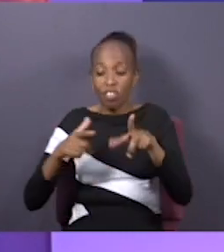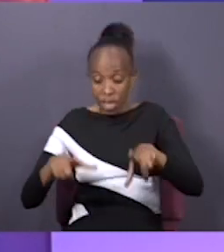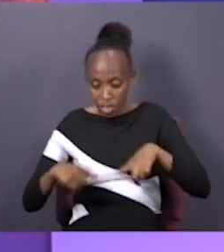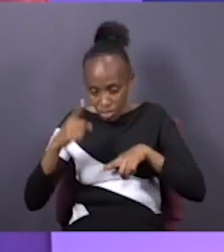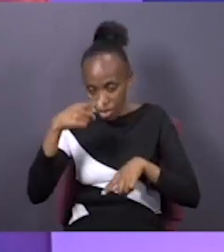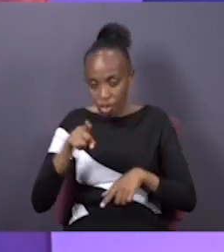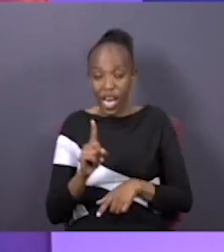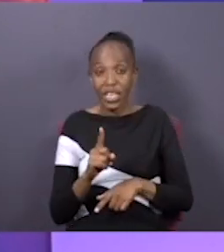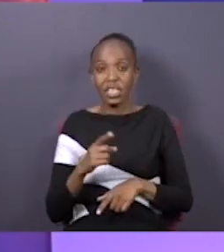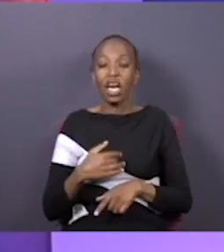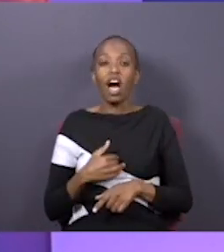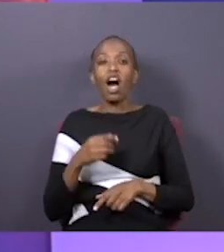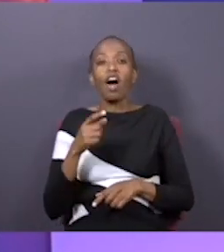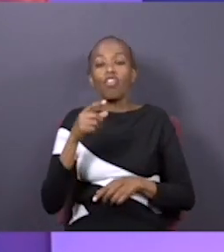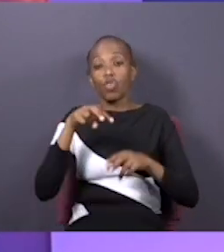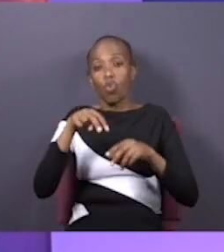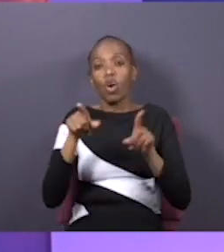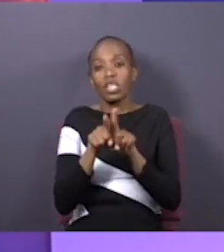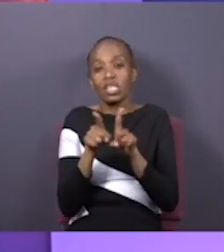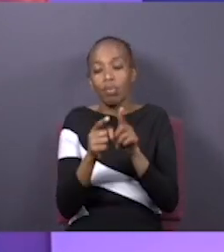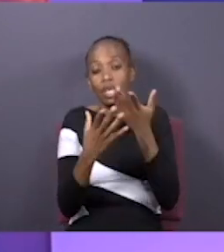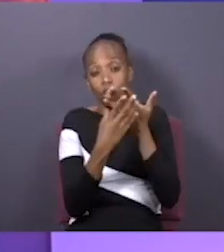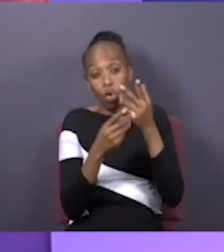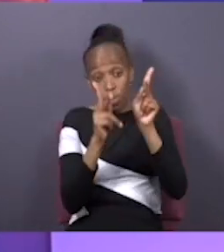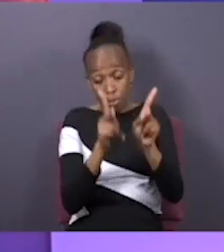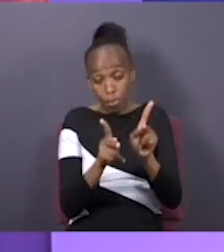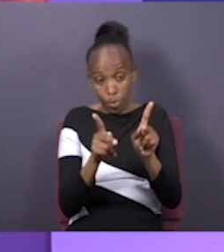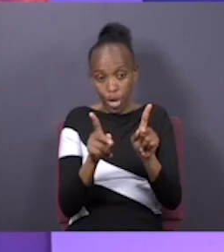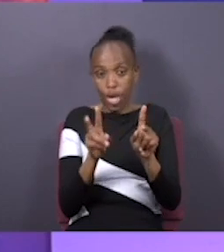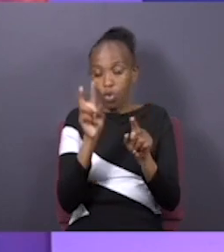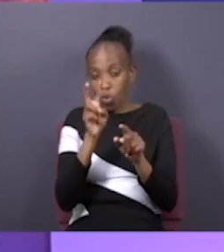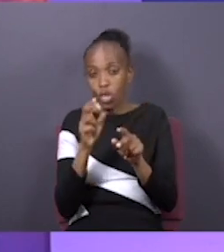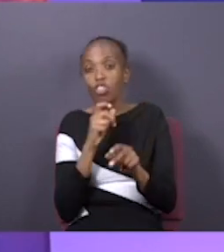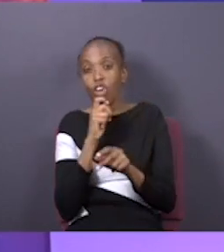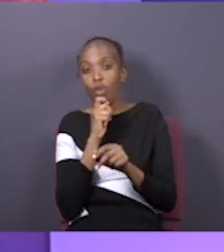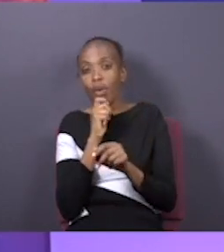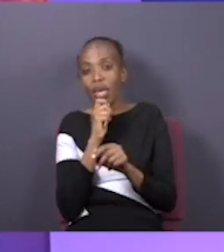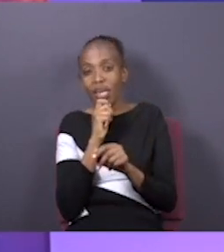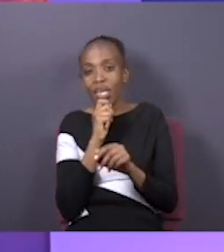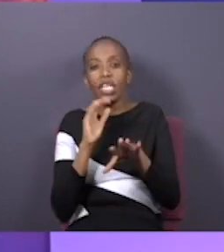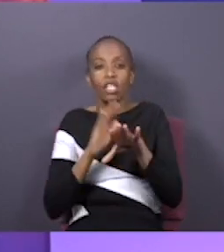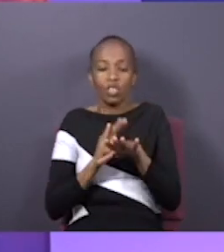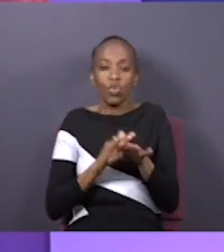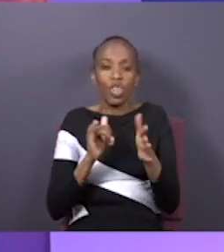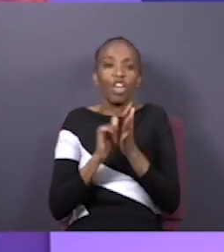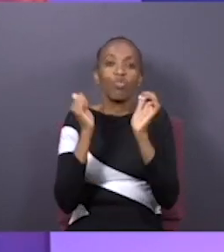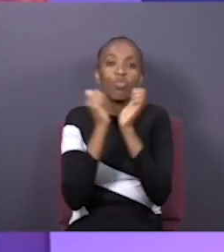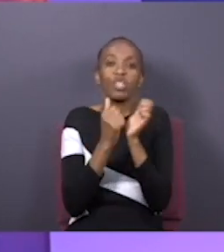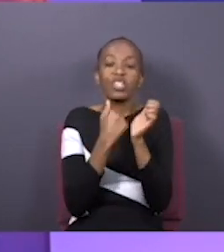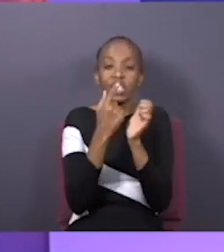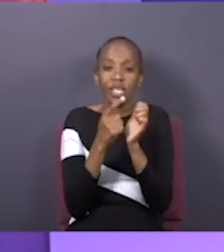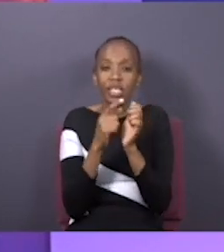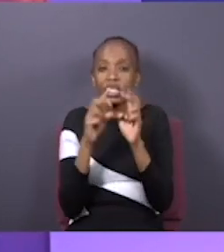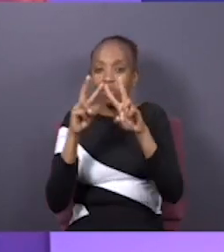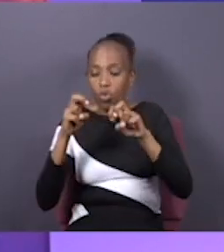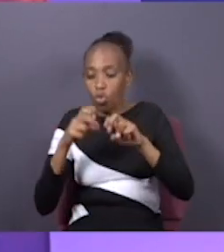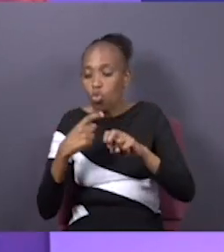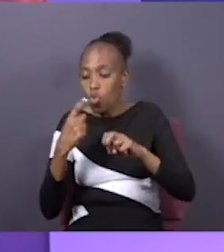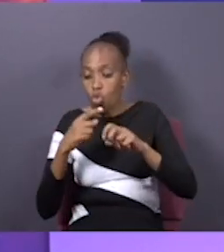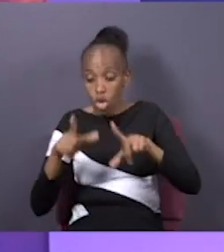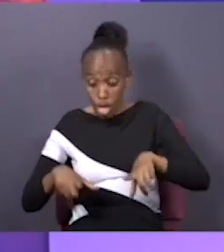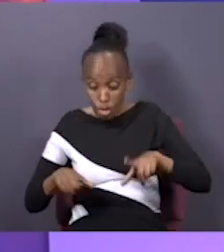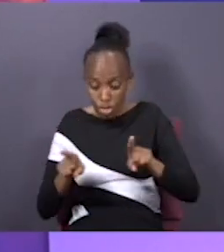lived right, we have walked as models, and watch for those men. And it is good that Paul said, look for those who live